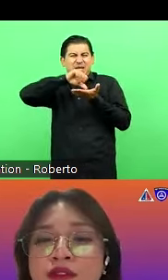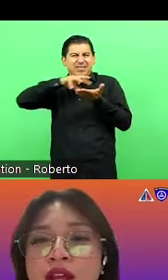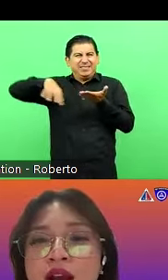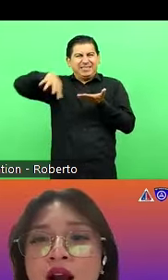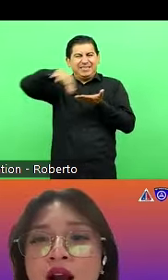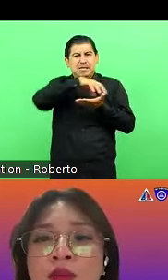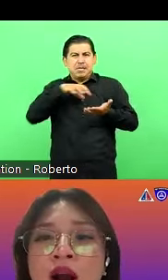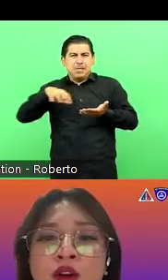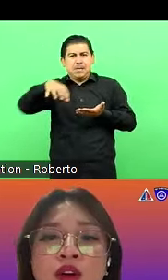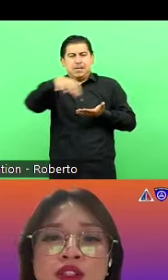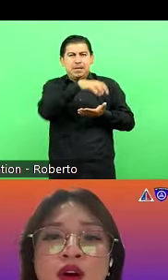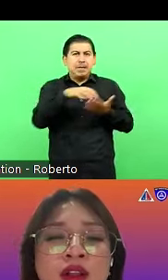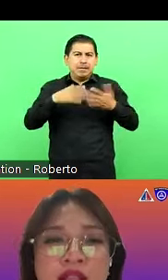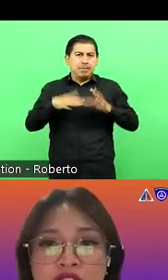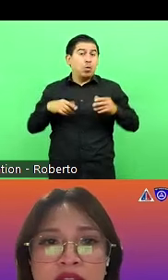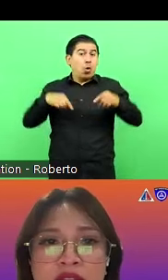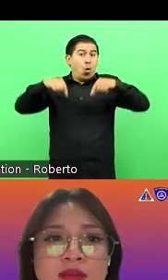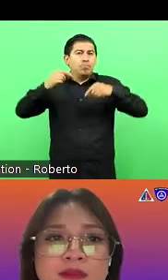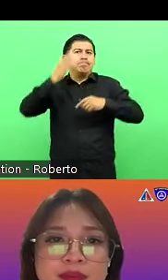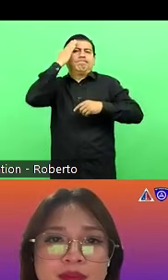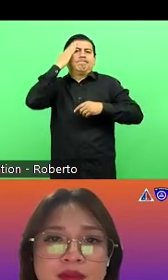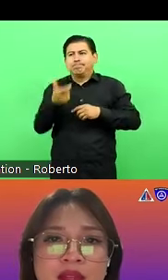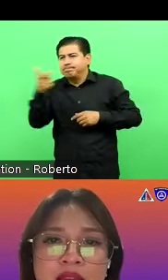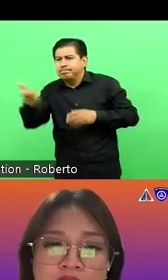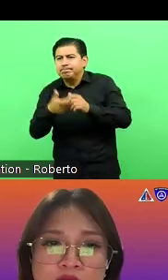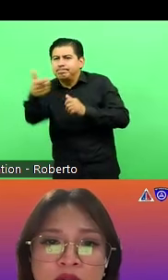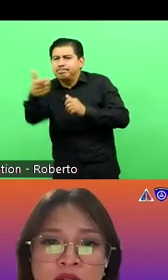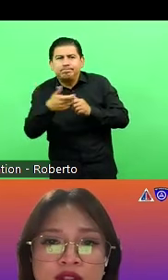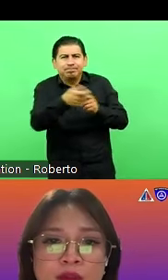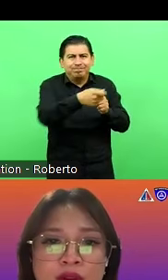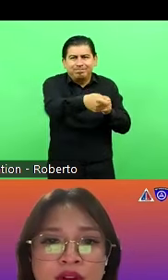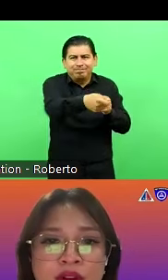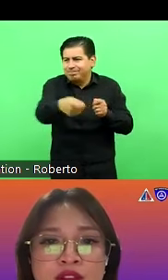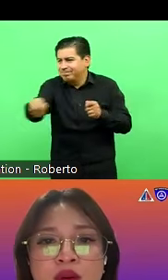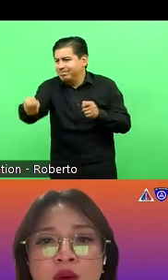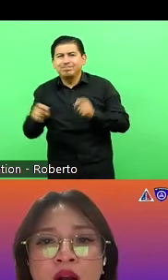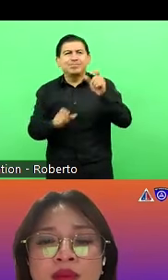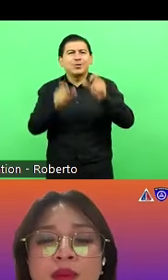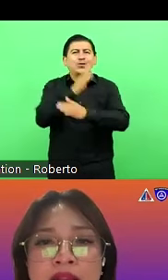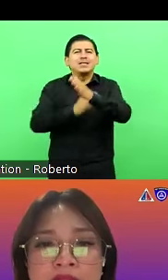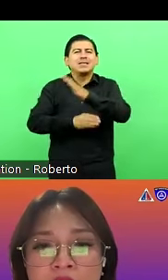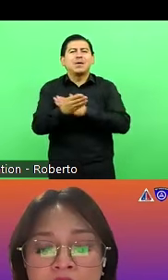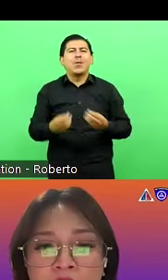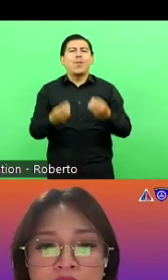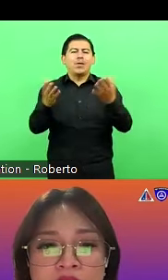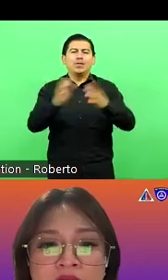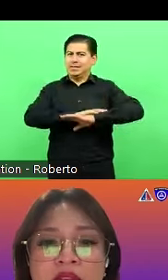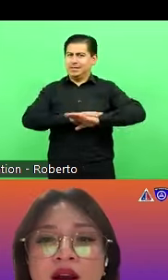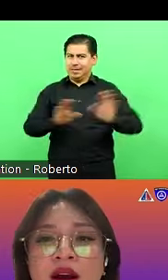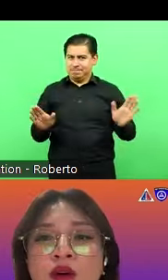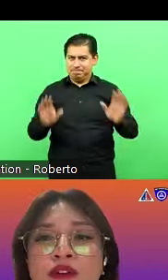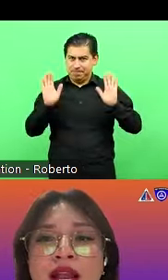have across all districts. So just to provide you the breakdown of